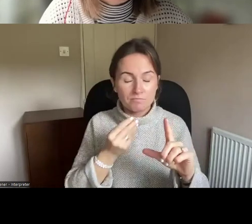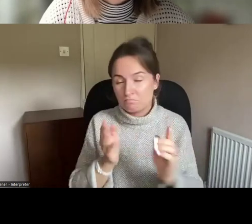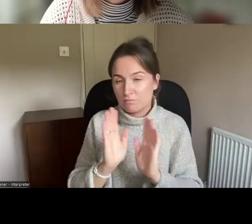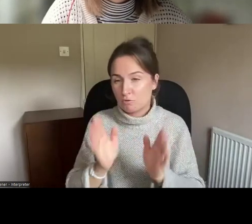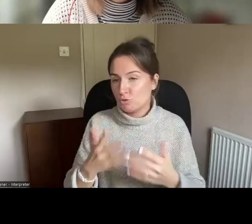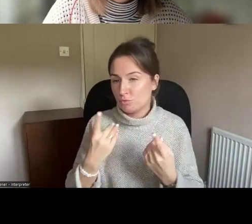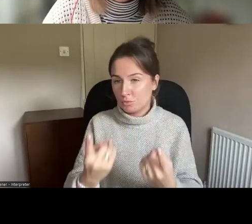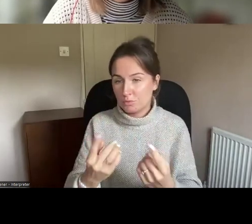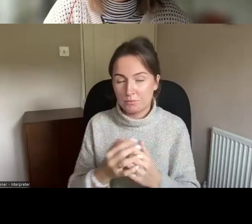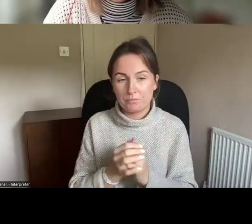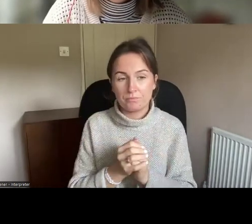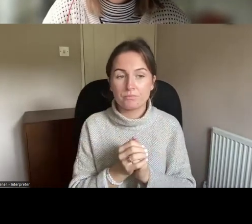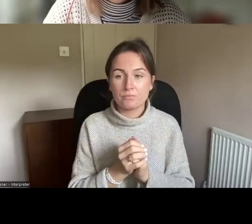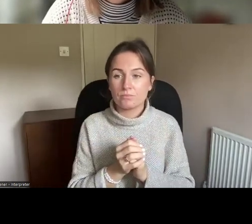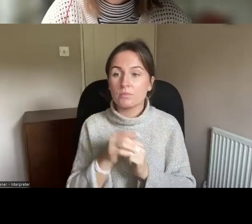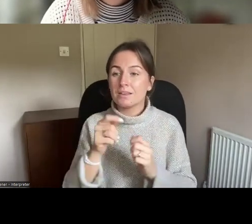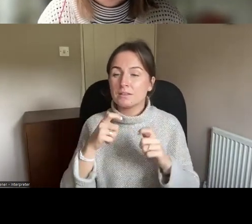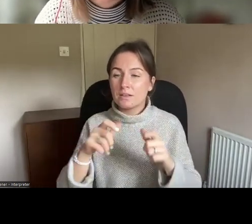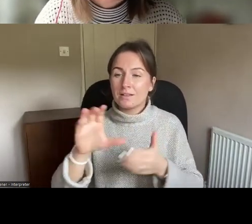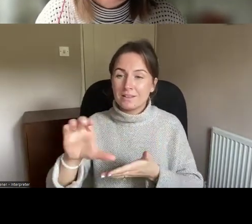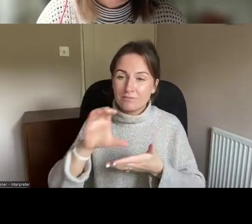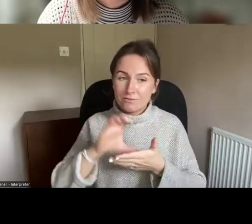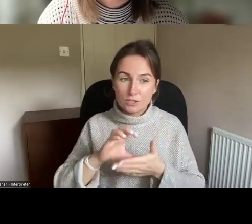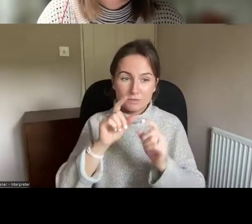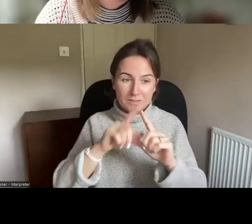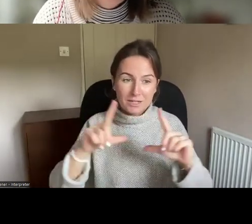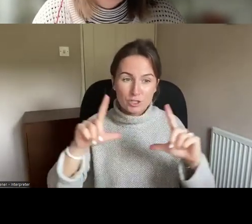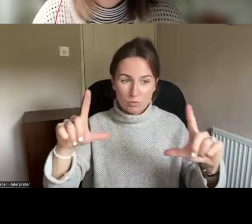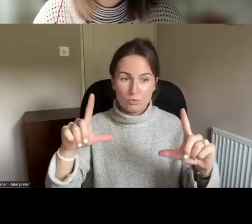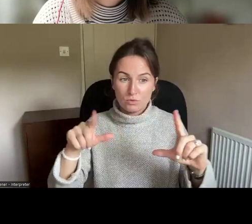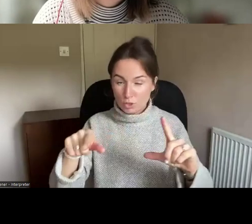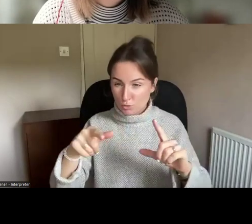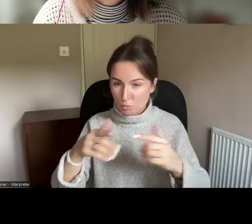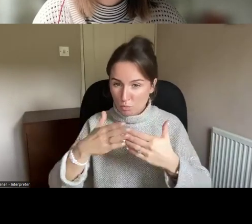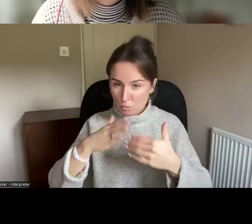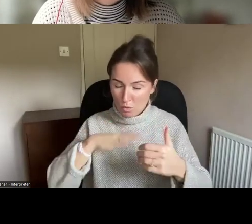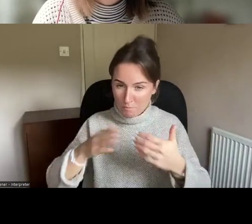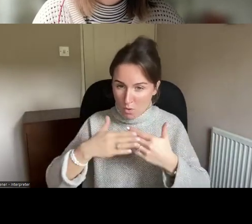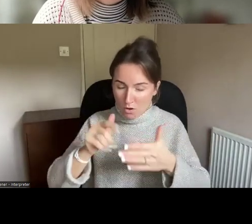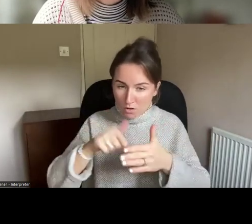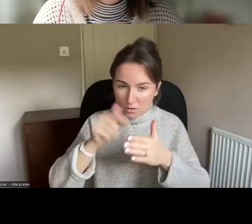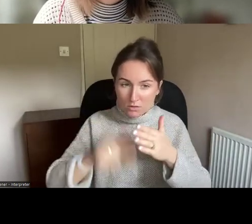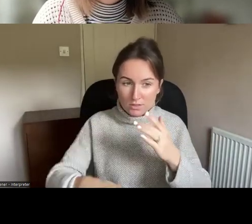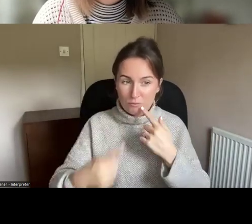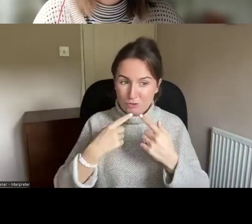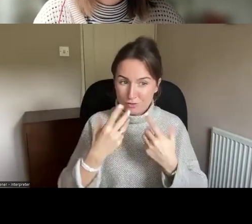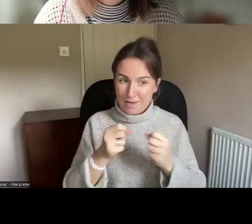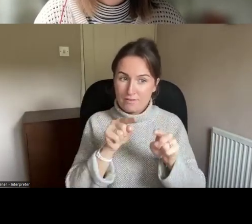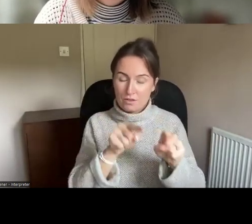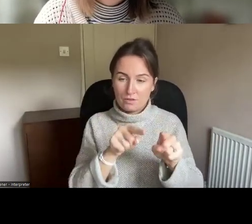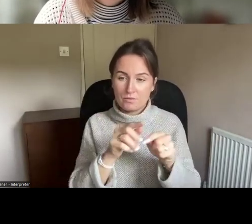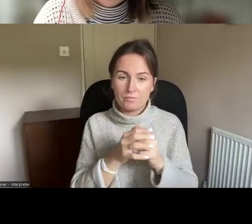And there's still our investment dashboard if you are interested in the granular data. We do hope to incorporate further data from the